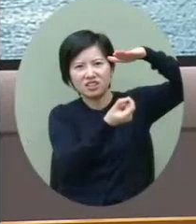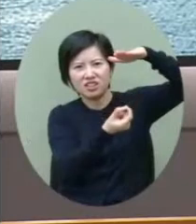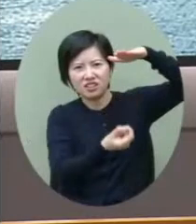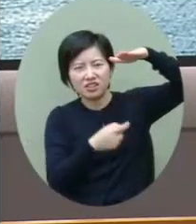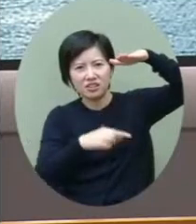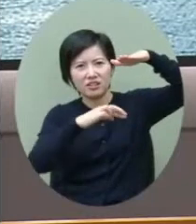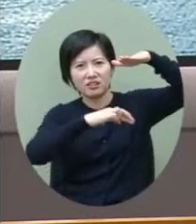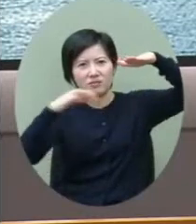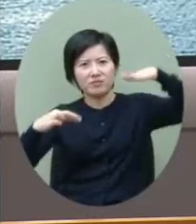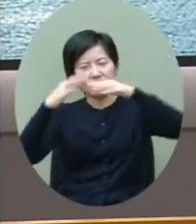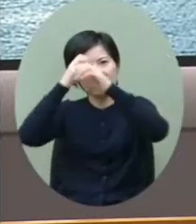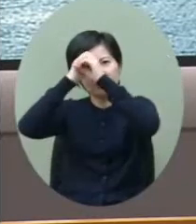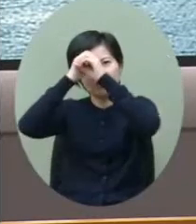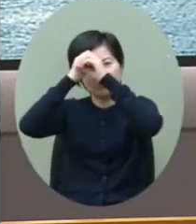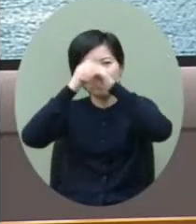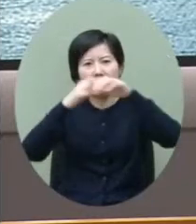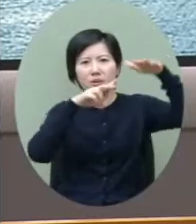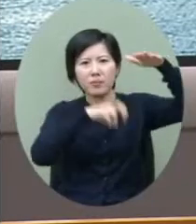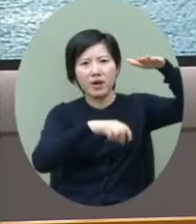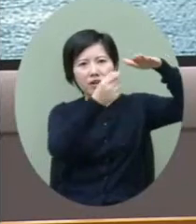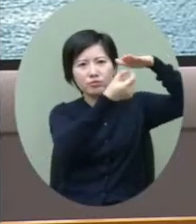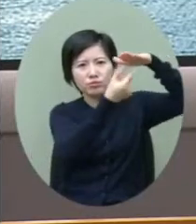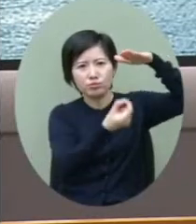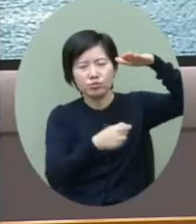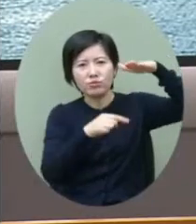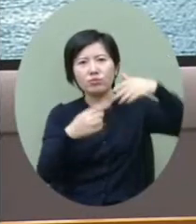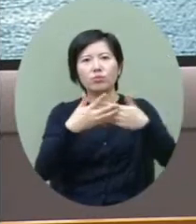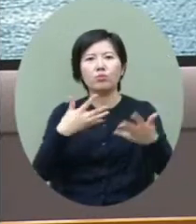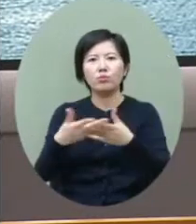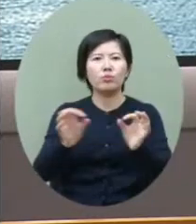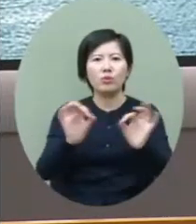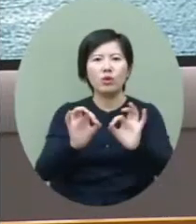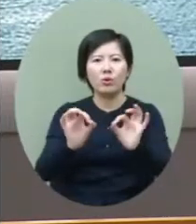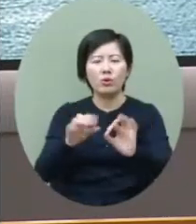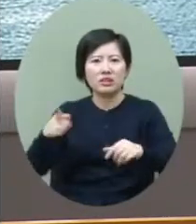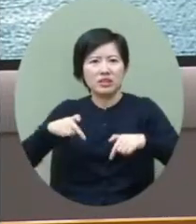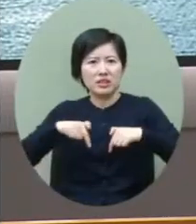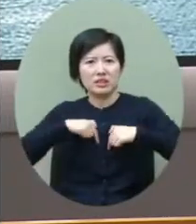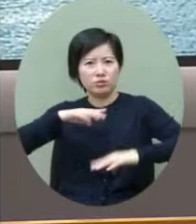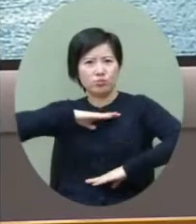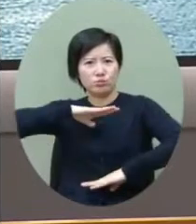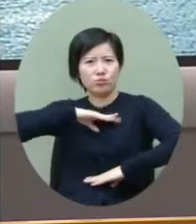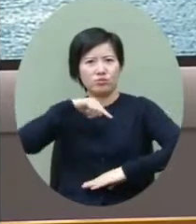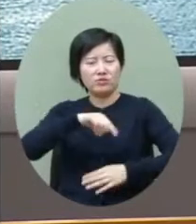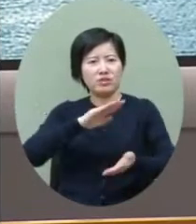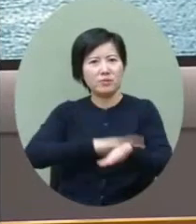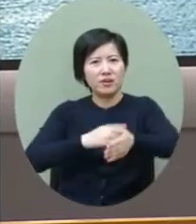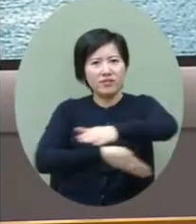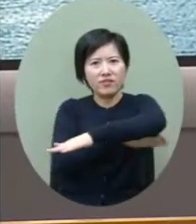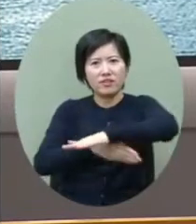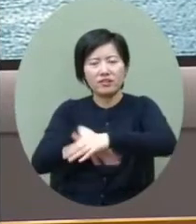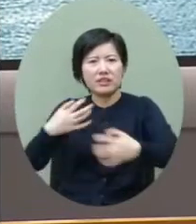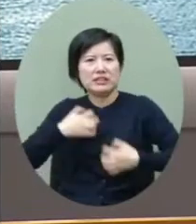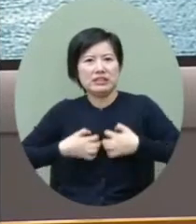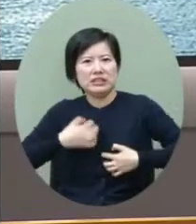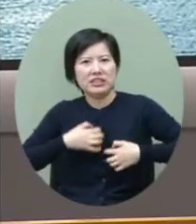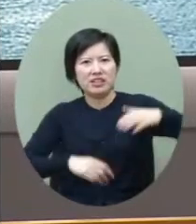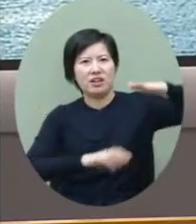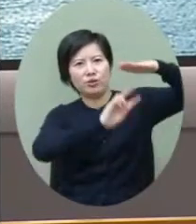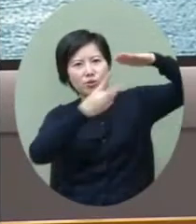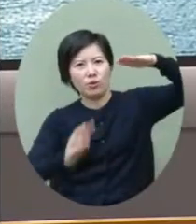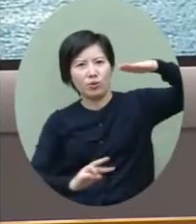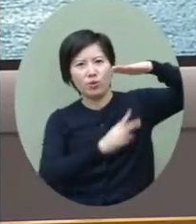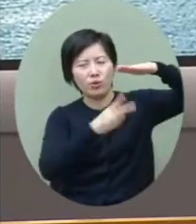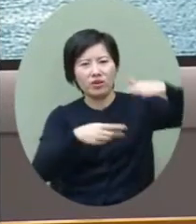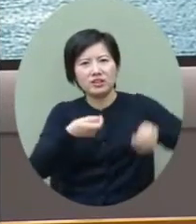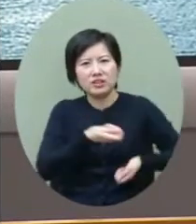have collected the leaked water for testing, and they turned out negative. The cardiothoracic ward